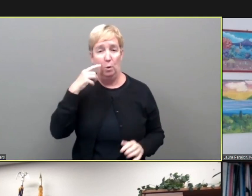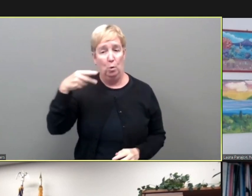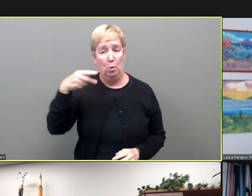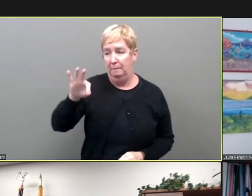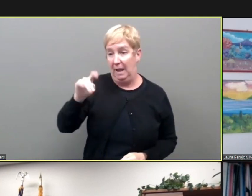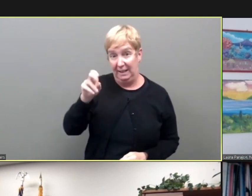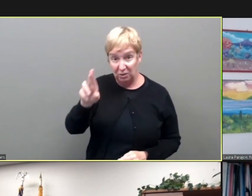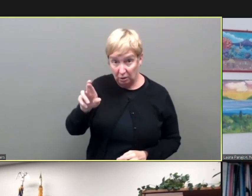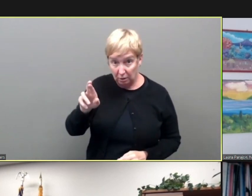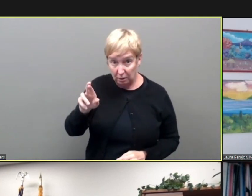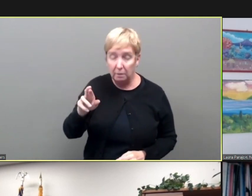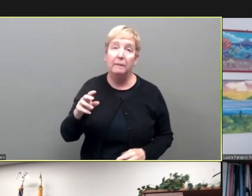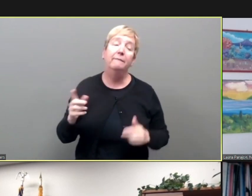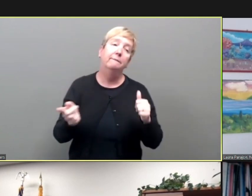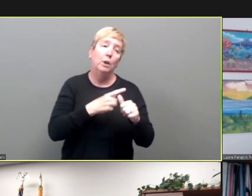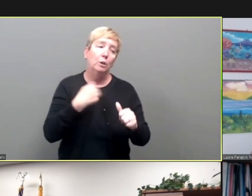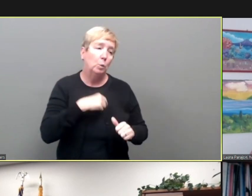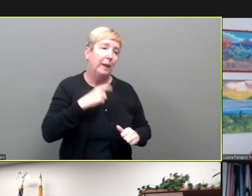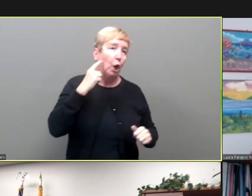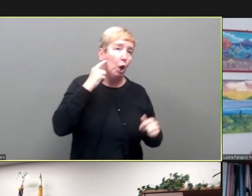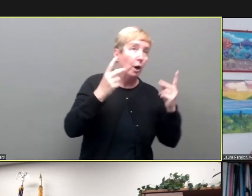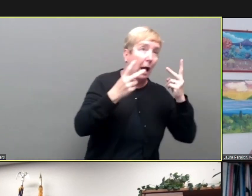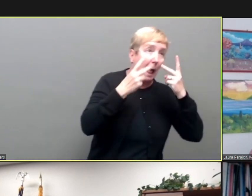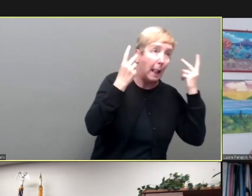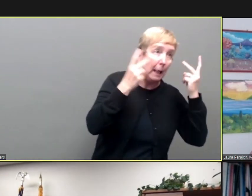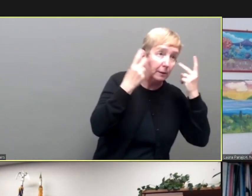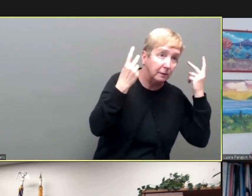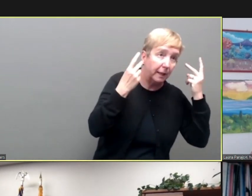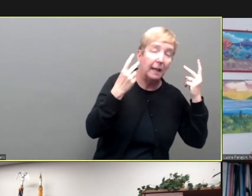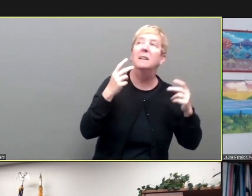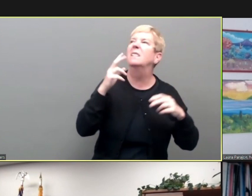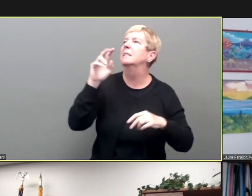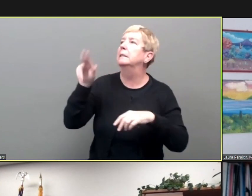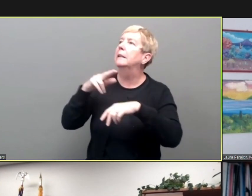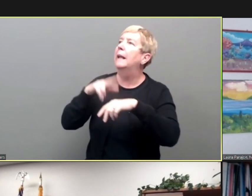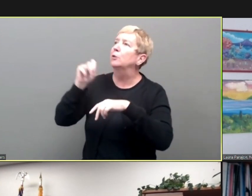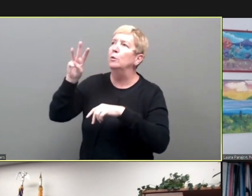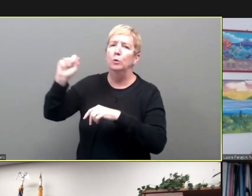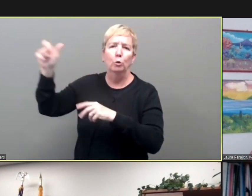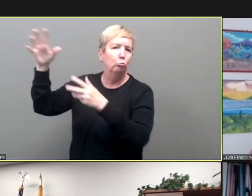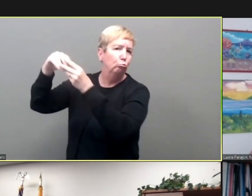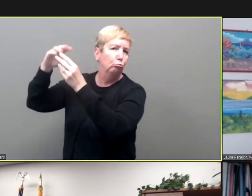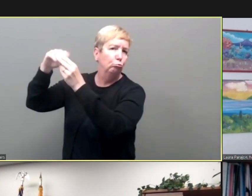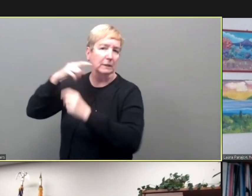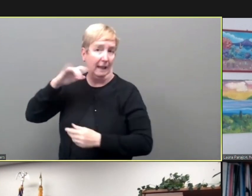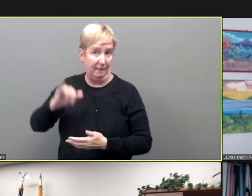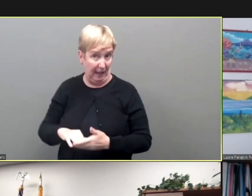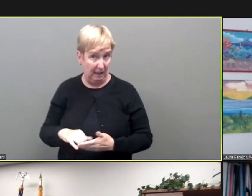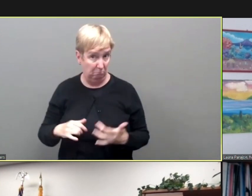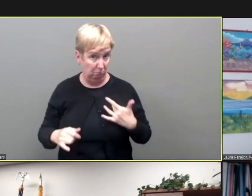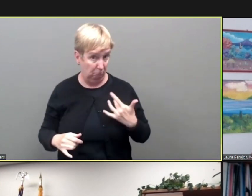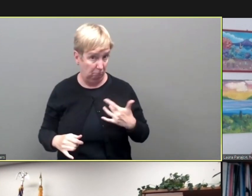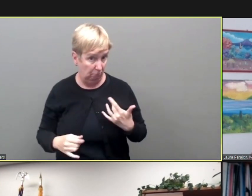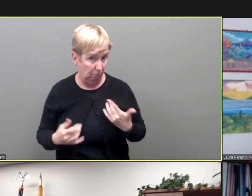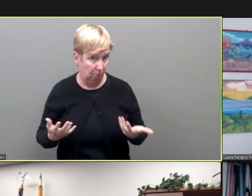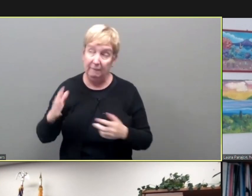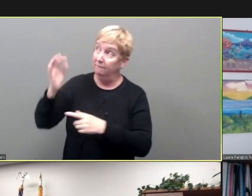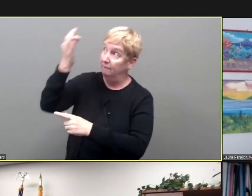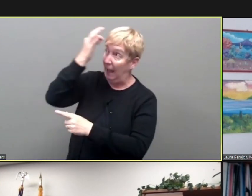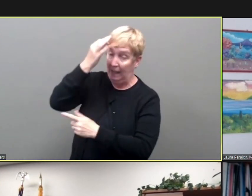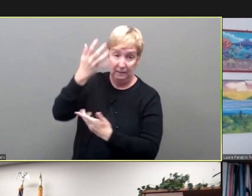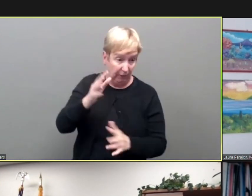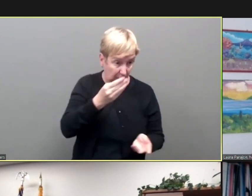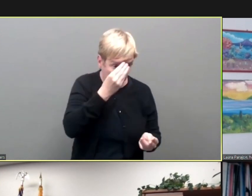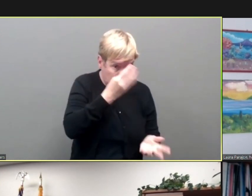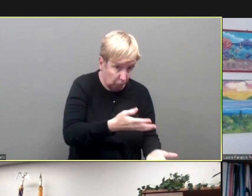reports that possibly by Halloween. These are the national outlets reporting that. But do you have any inkling from the feds? And if you guys think